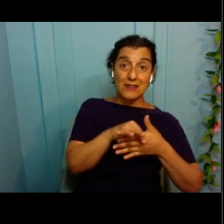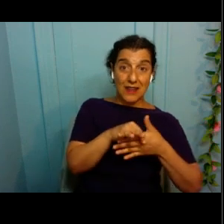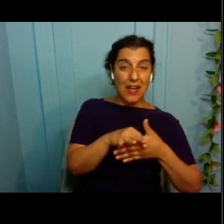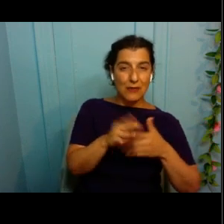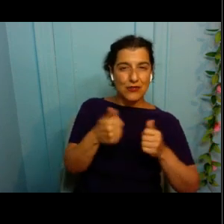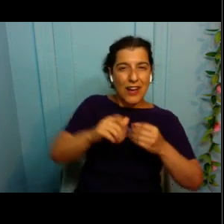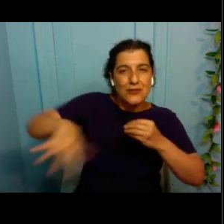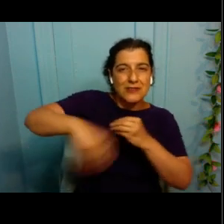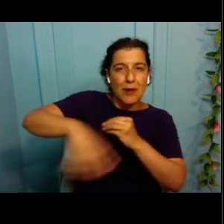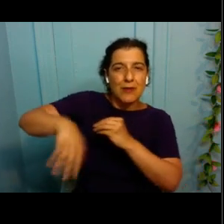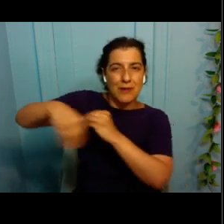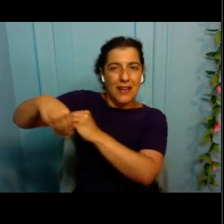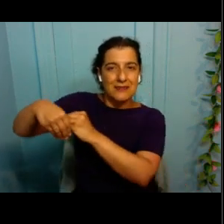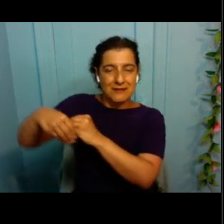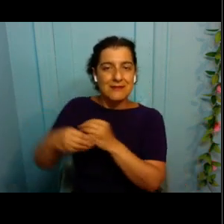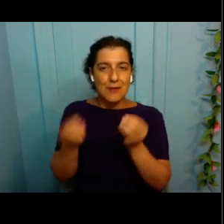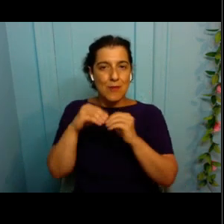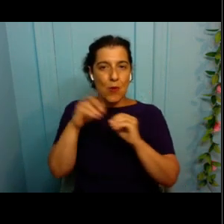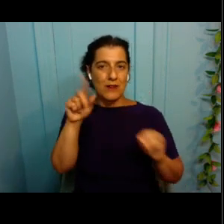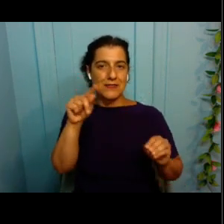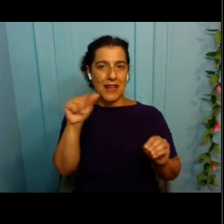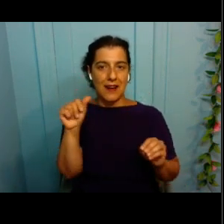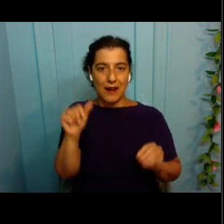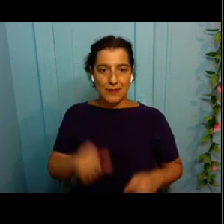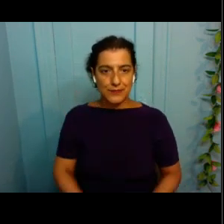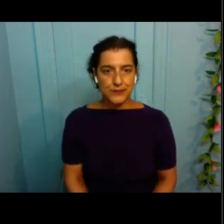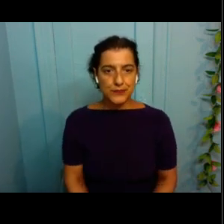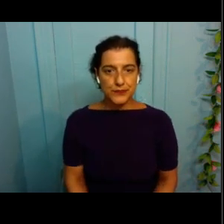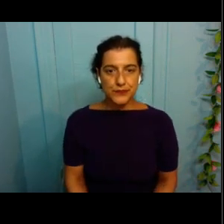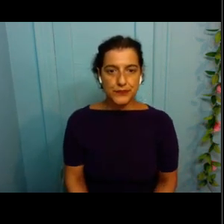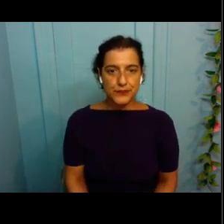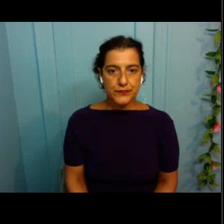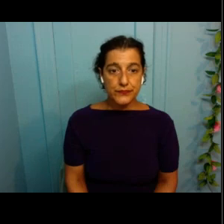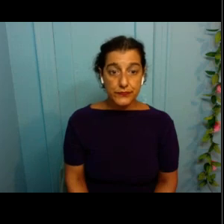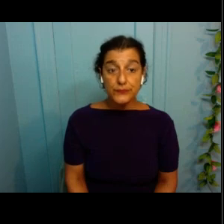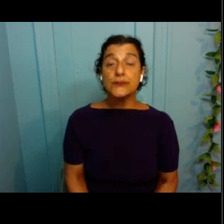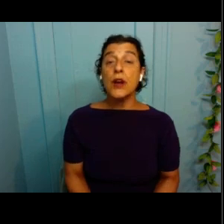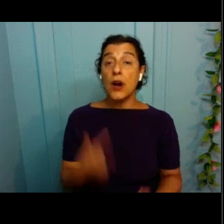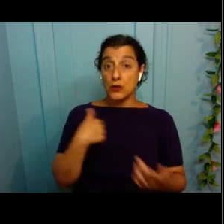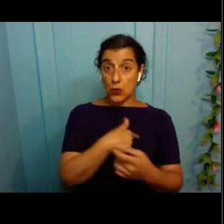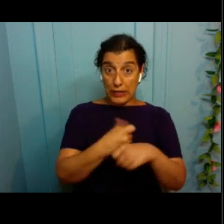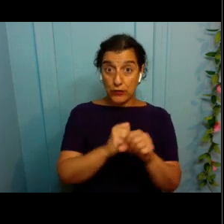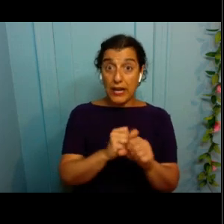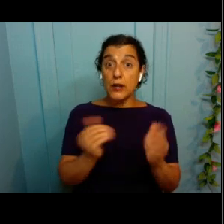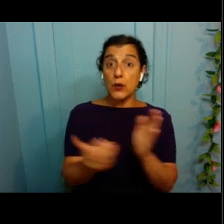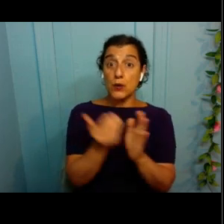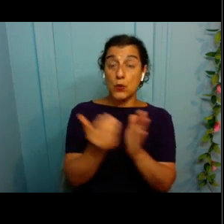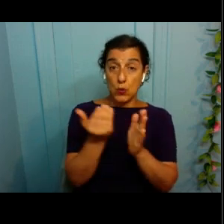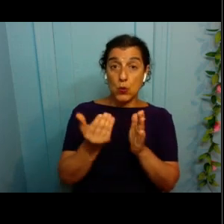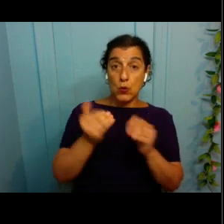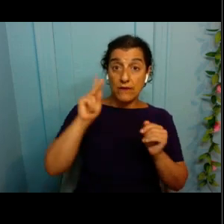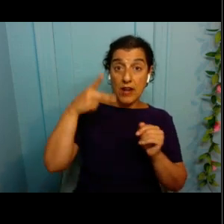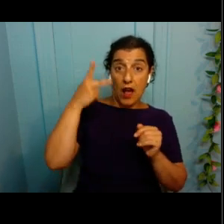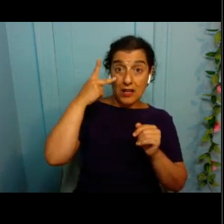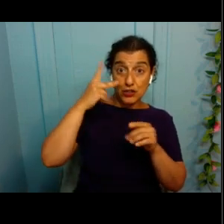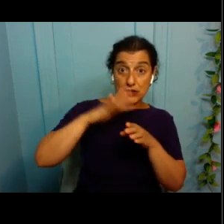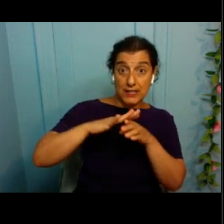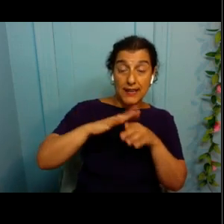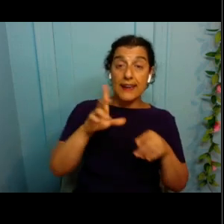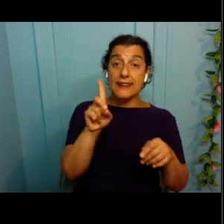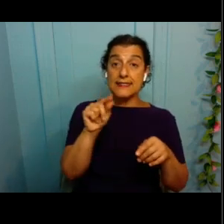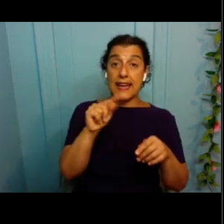sources of data that we find in linguistics courses. So we created some new phonology data sets from